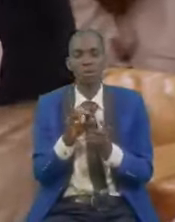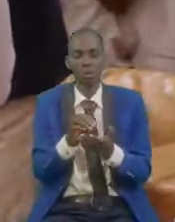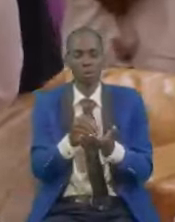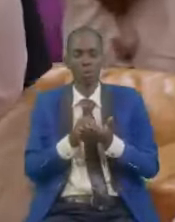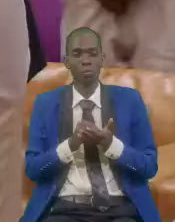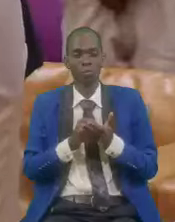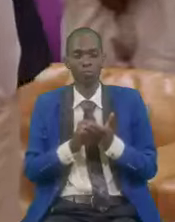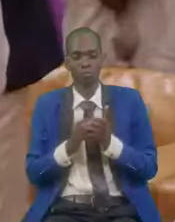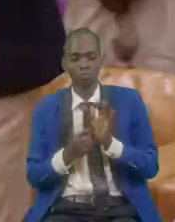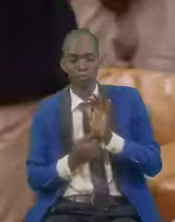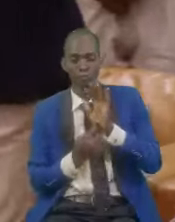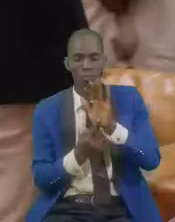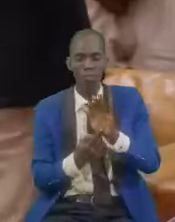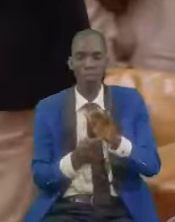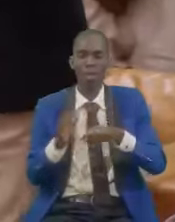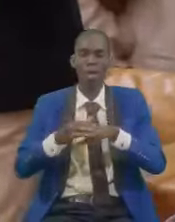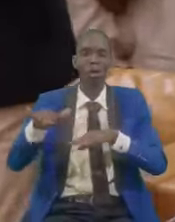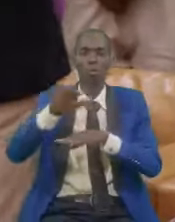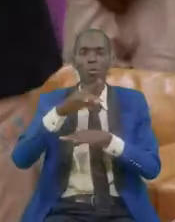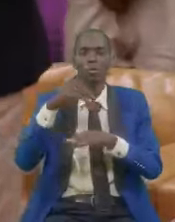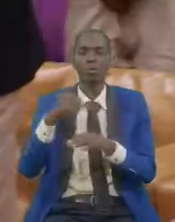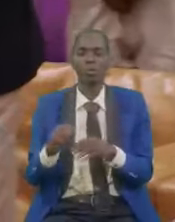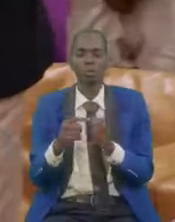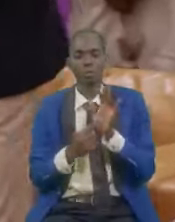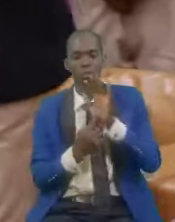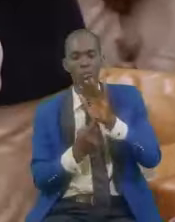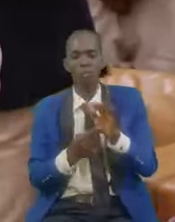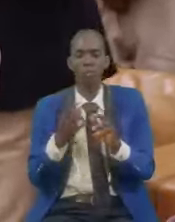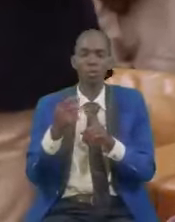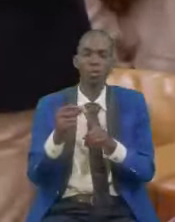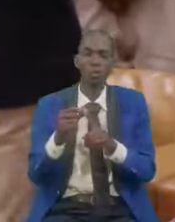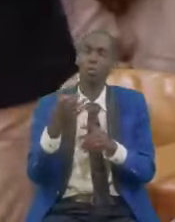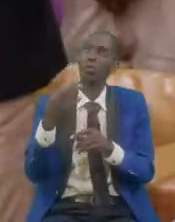above the revelation of the word of truth.